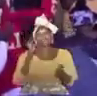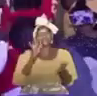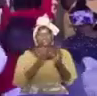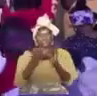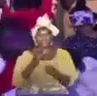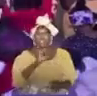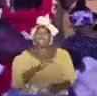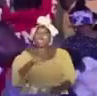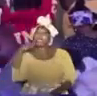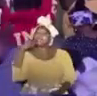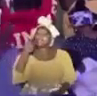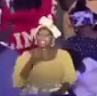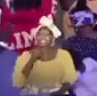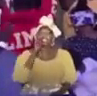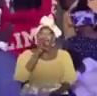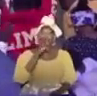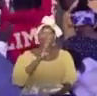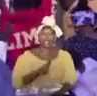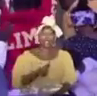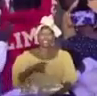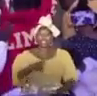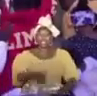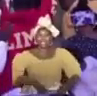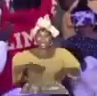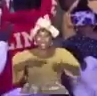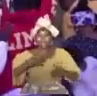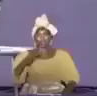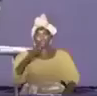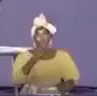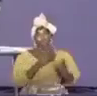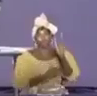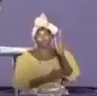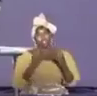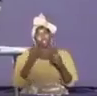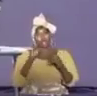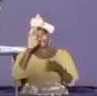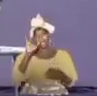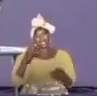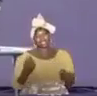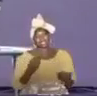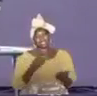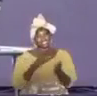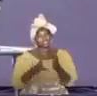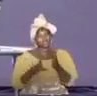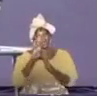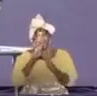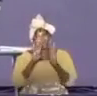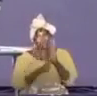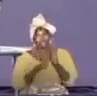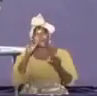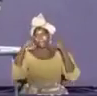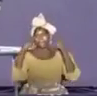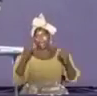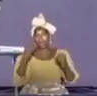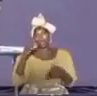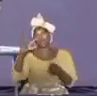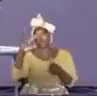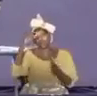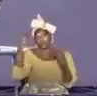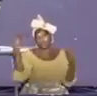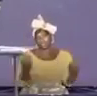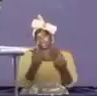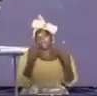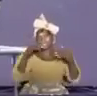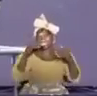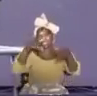you bona fide recipients of the life of God. By the authority of scripture, I declare that the power of sin, Satan, hell, and the